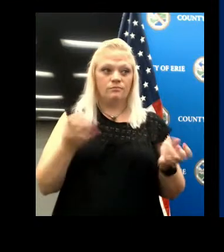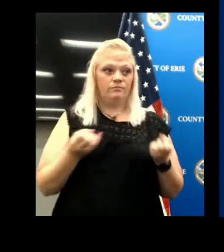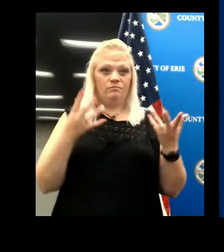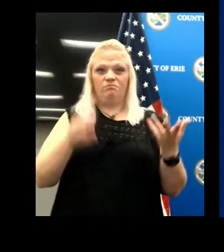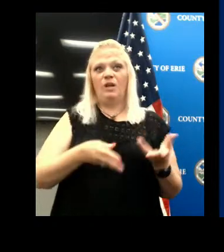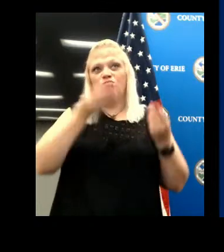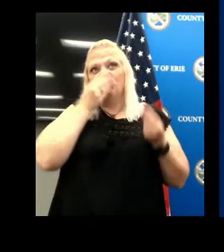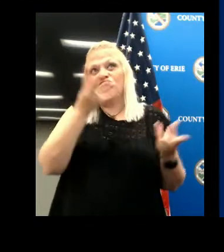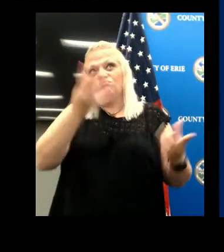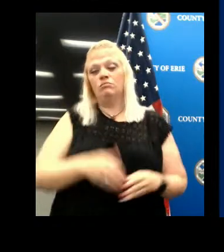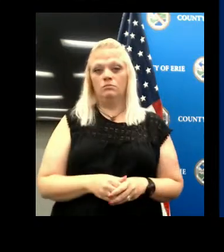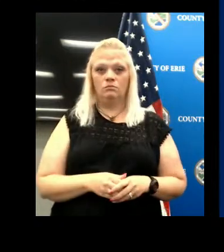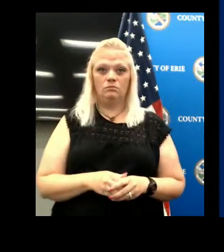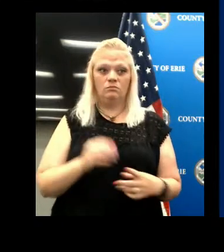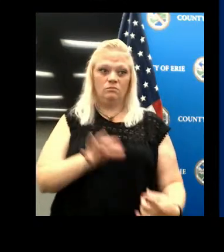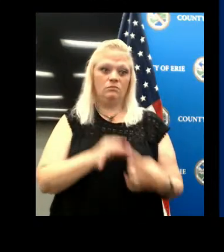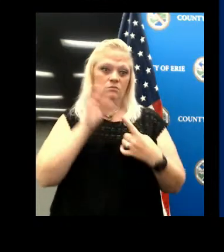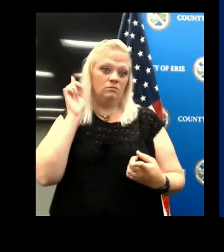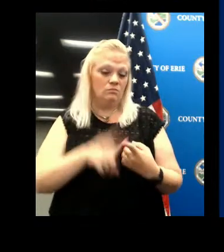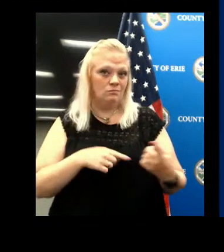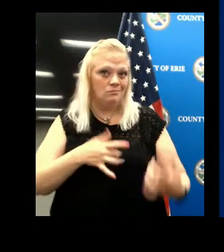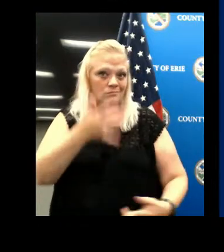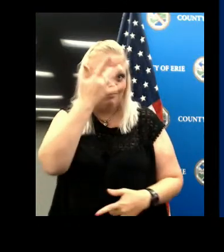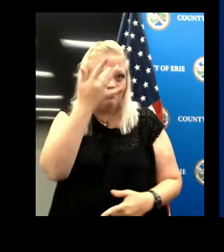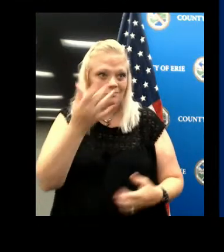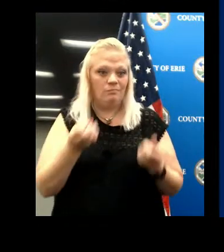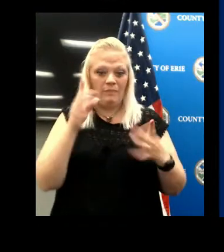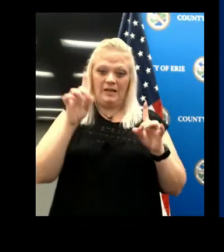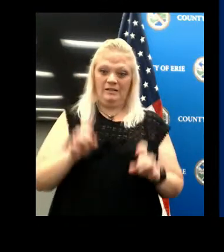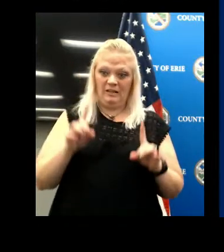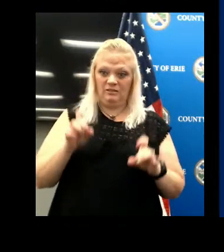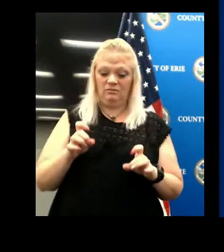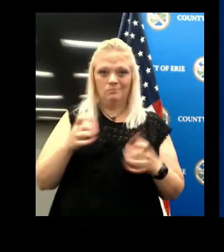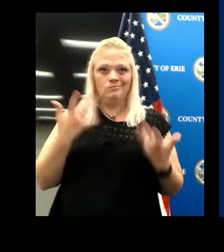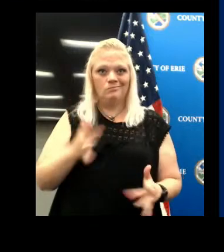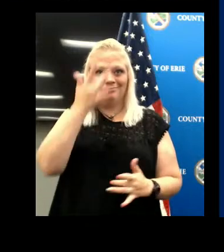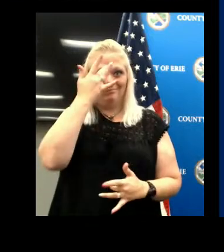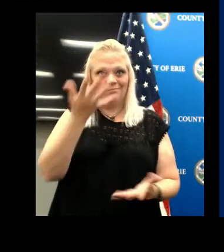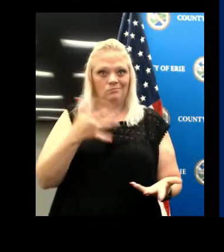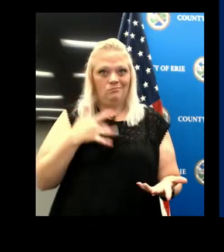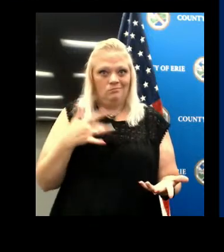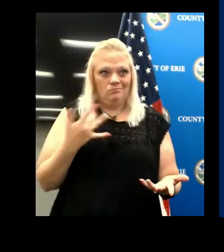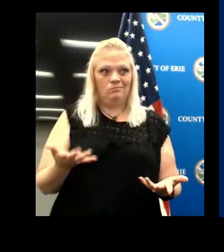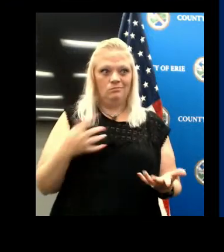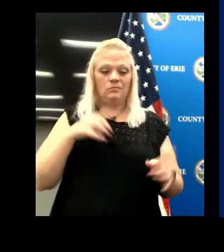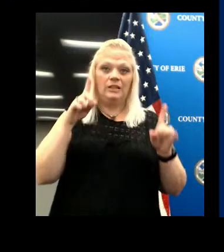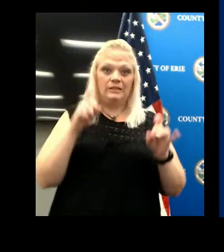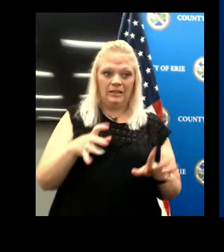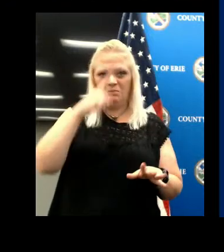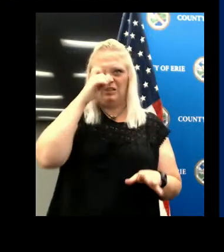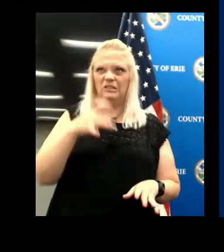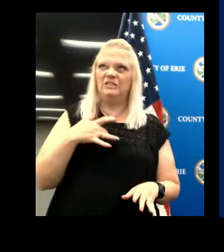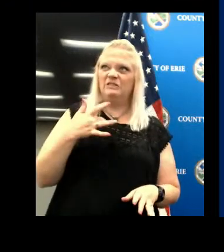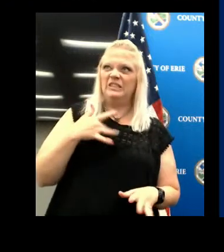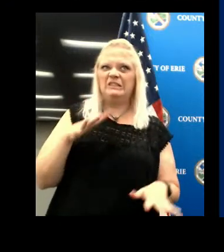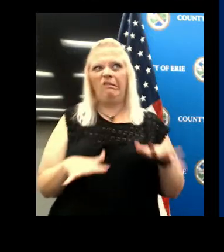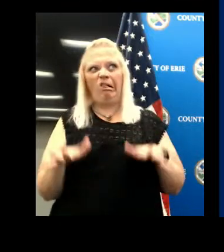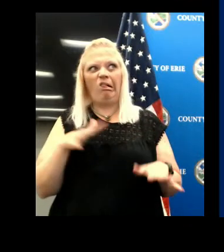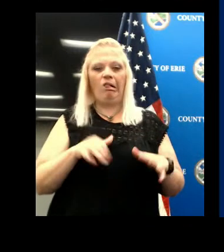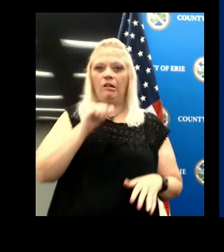seem to care unless they get sick. And many of them that were tested were sick. They got tested because they were sick.